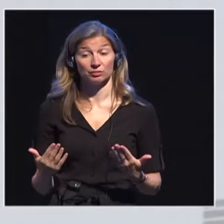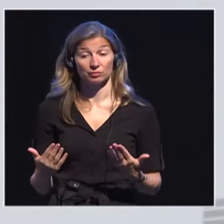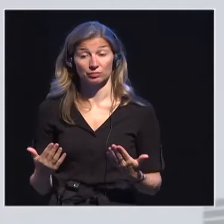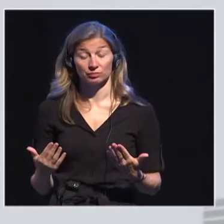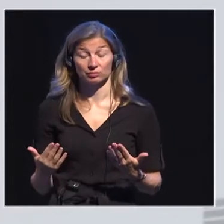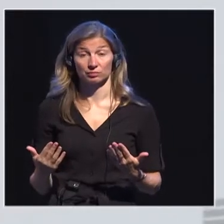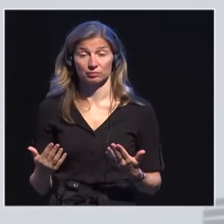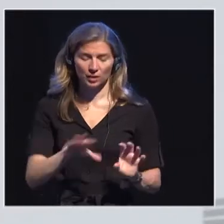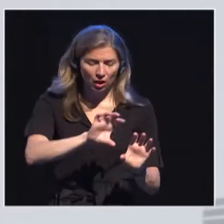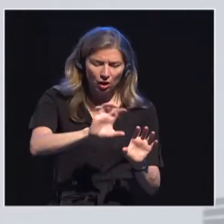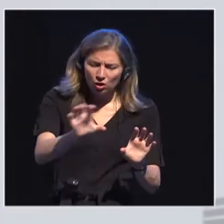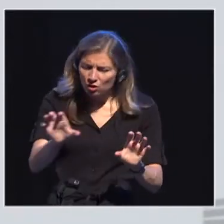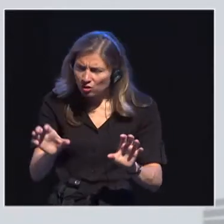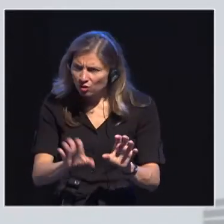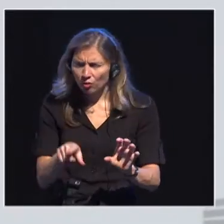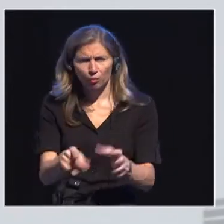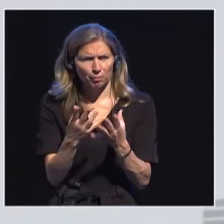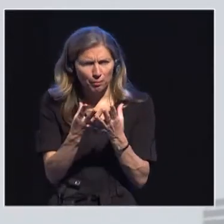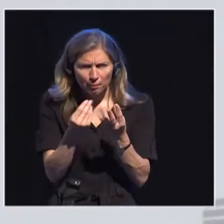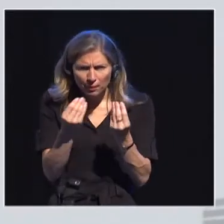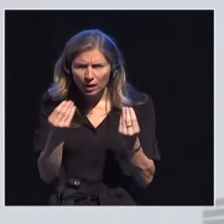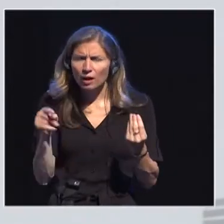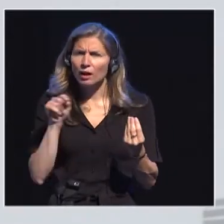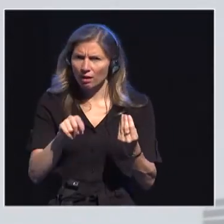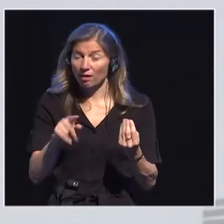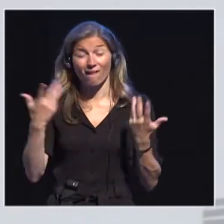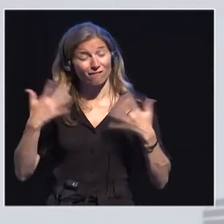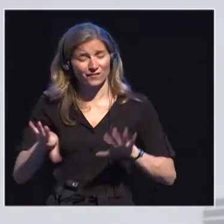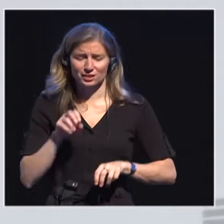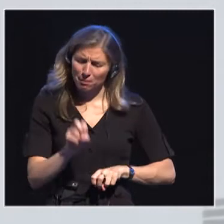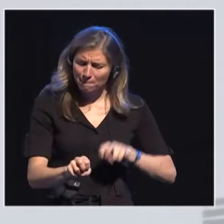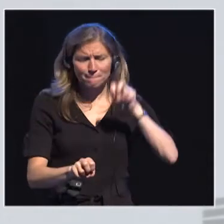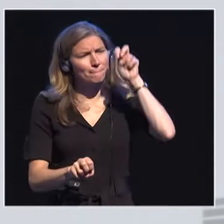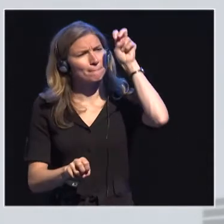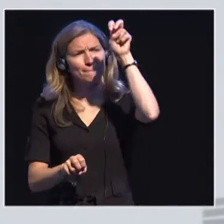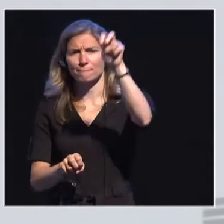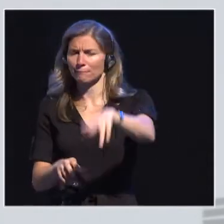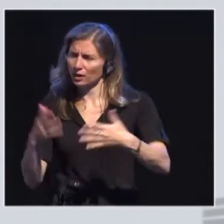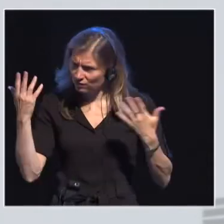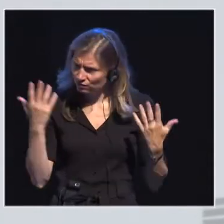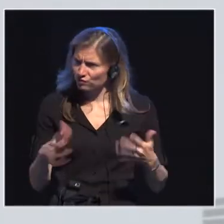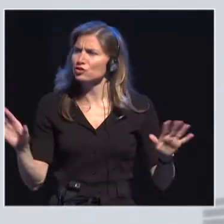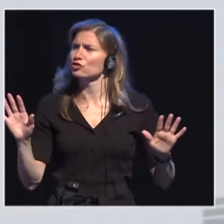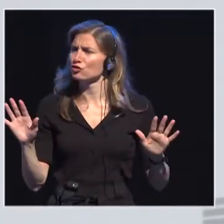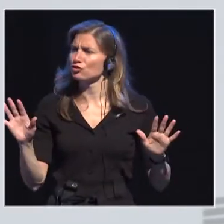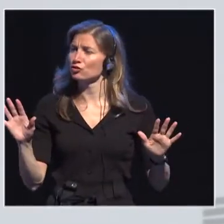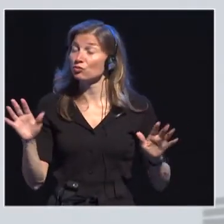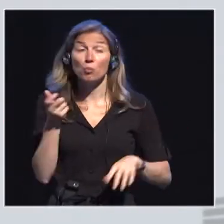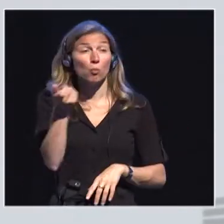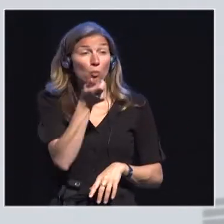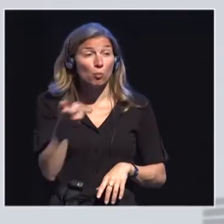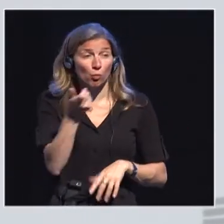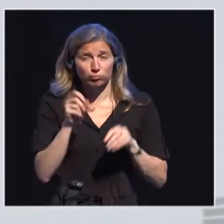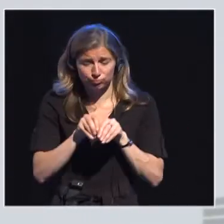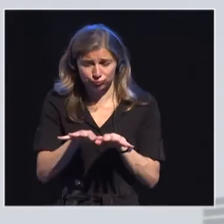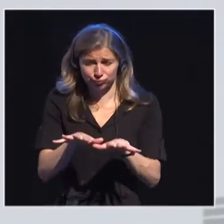in many countries, they made this real leapfrog already. When talking about mobile penetration, then now it's